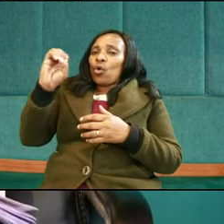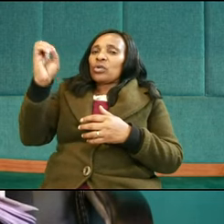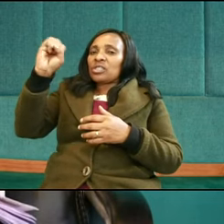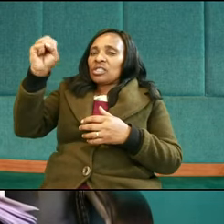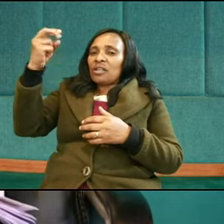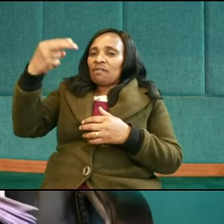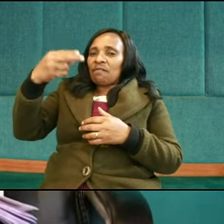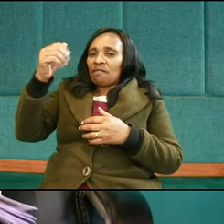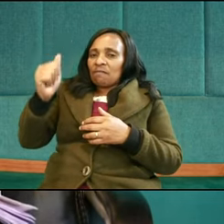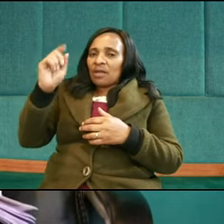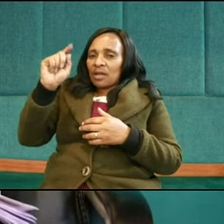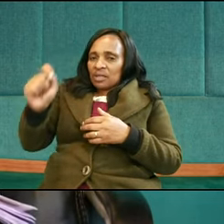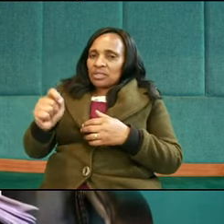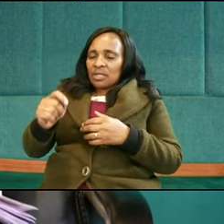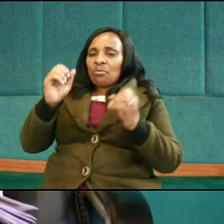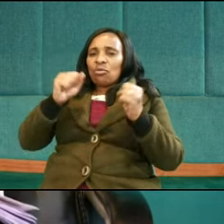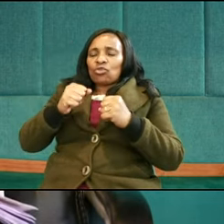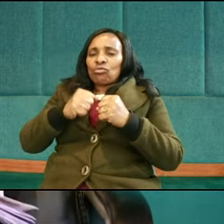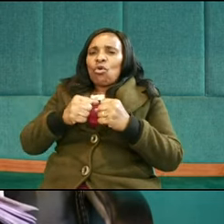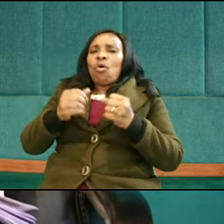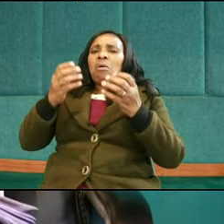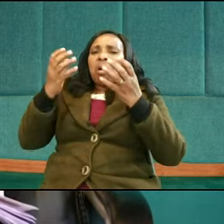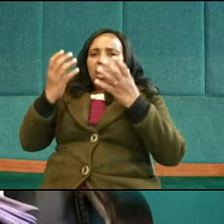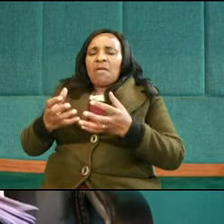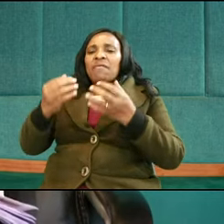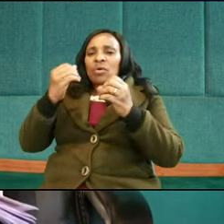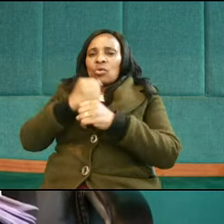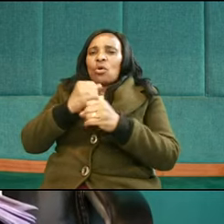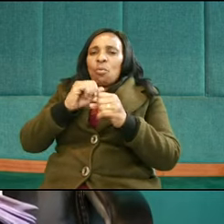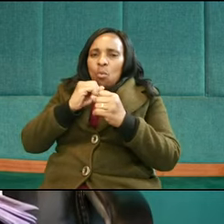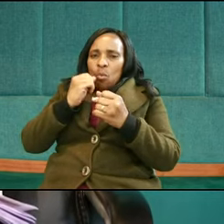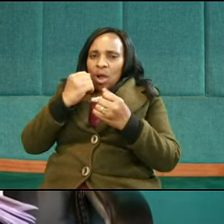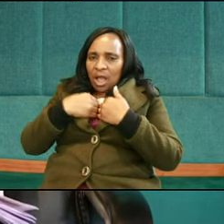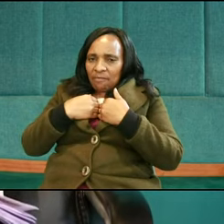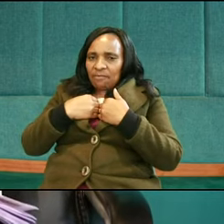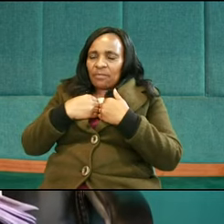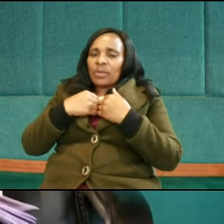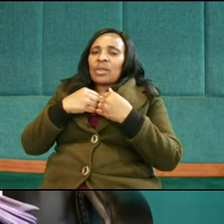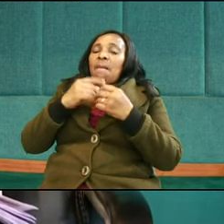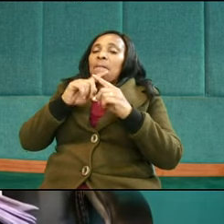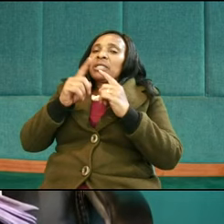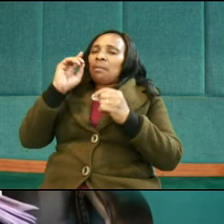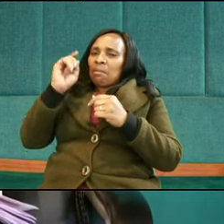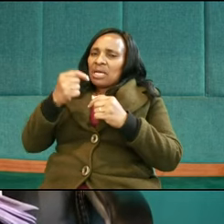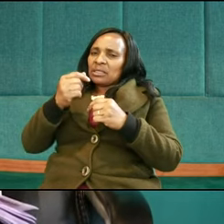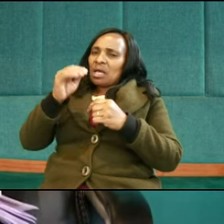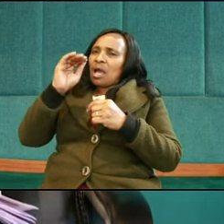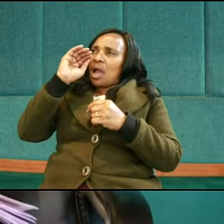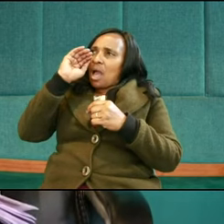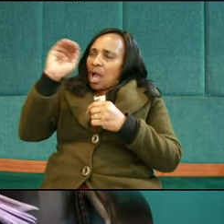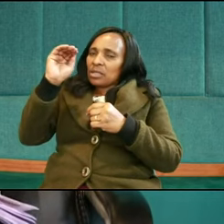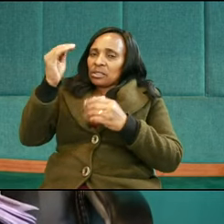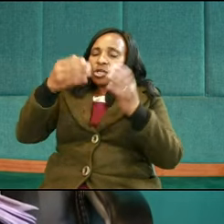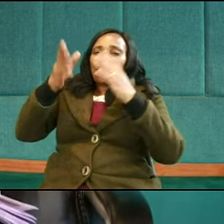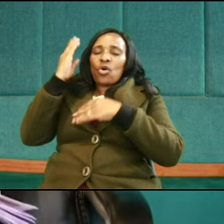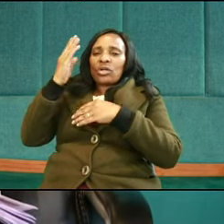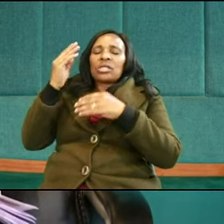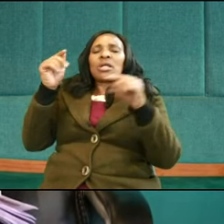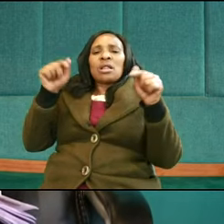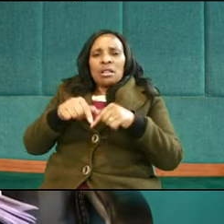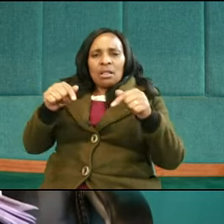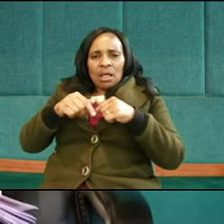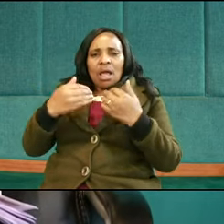alarmed, but he resolved to inquire of the Lord. He was alarmed. He was scared. He had all